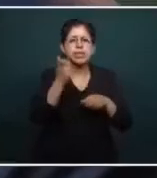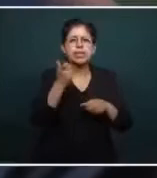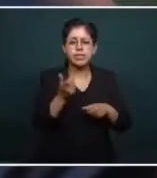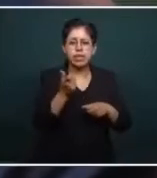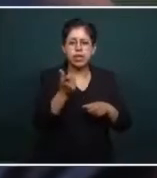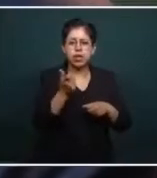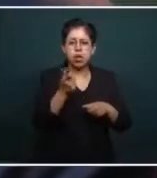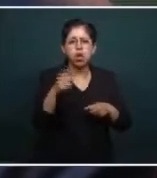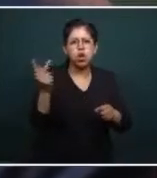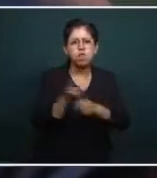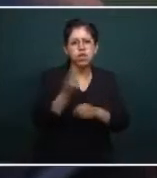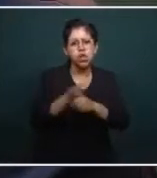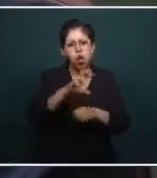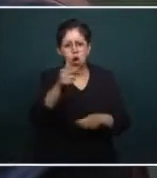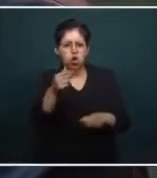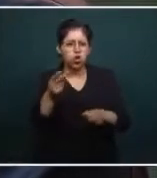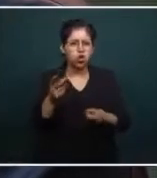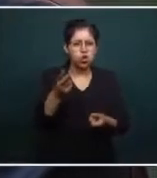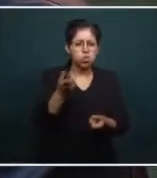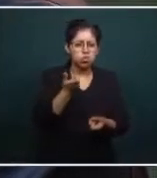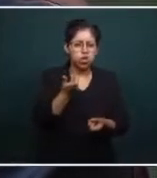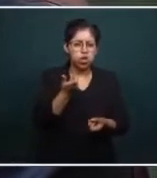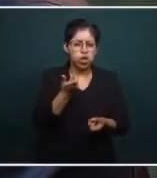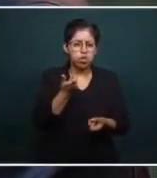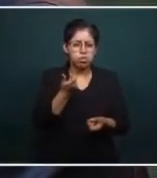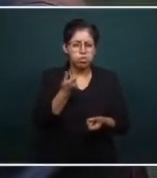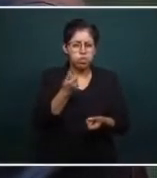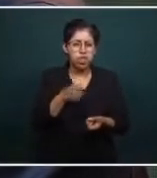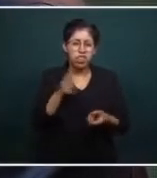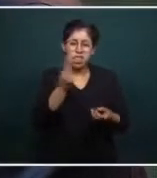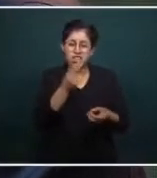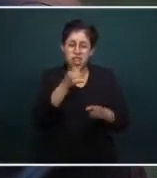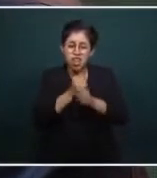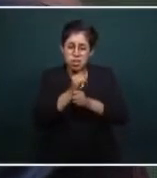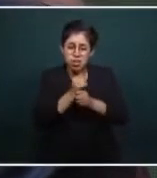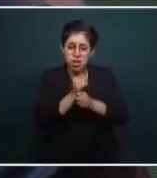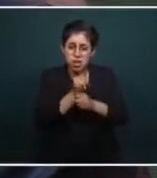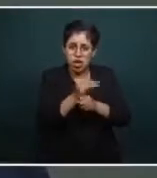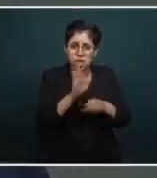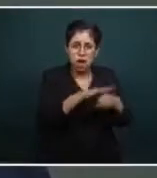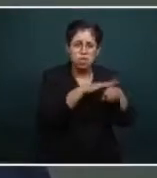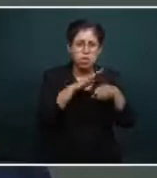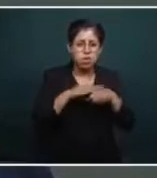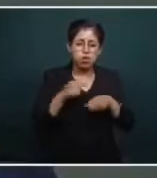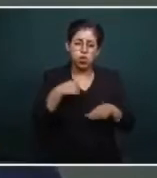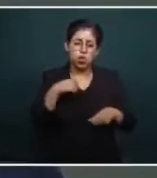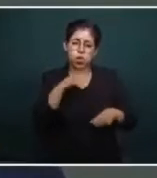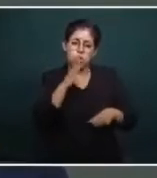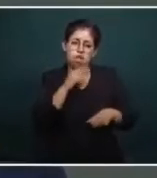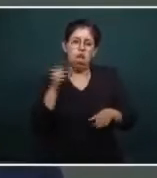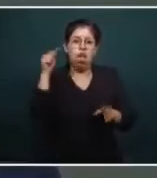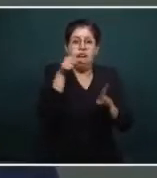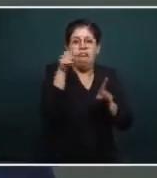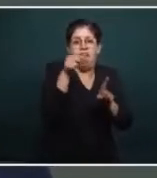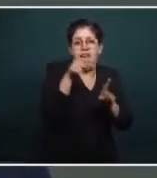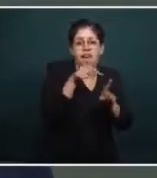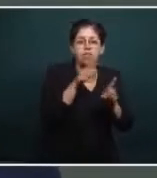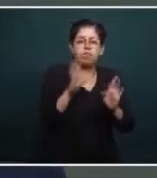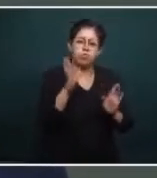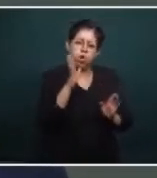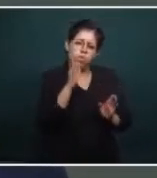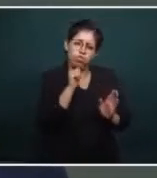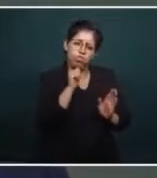continuar con la investigación. in order to También continue with the no podemos investigation. nosotros, And also we can't condenar a nadie, be condemning no se anybody.